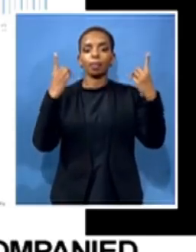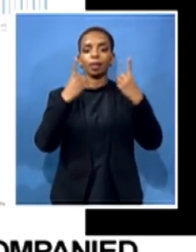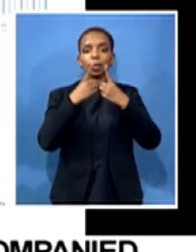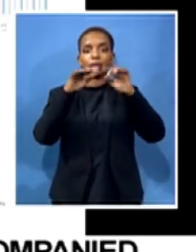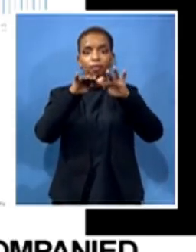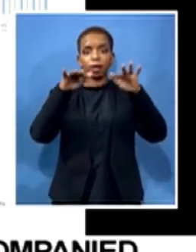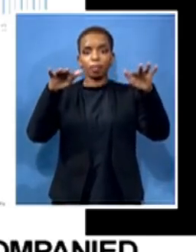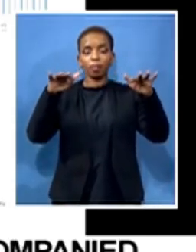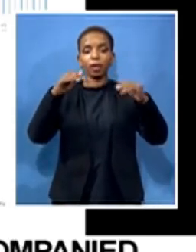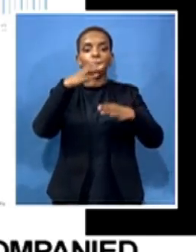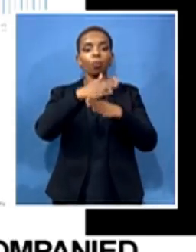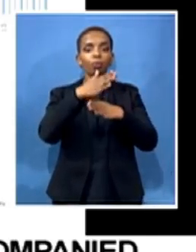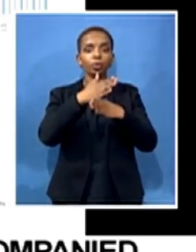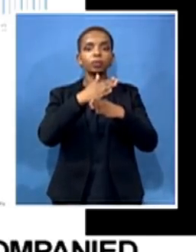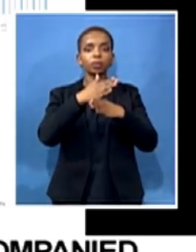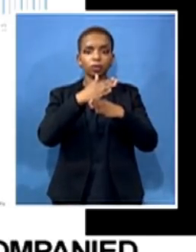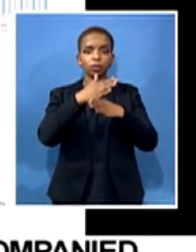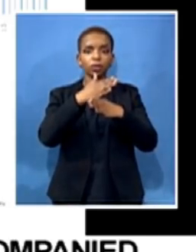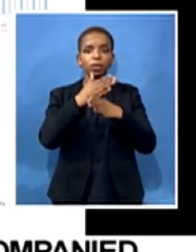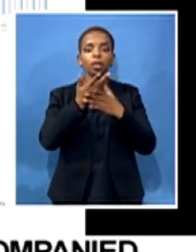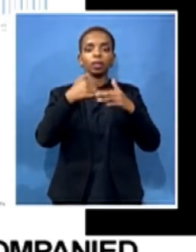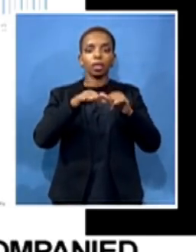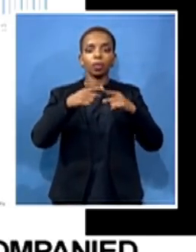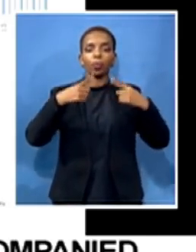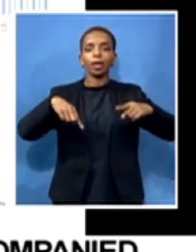help identify the quarantine sites